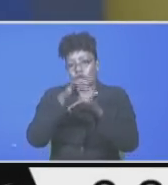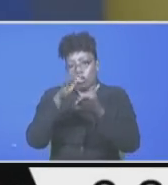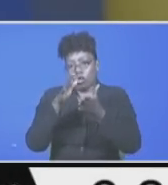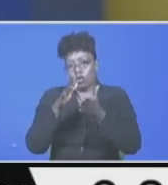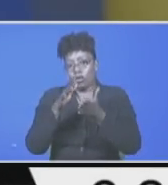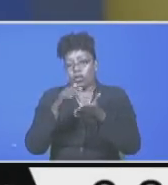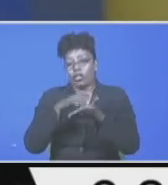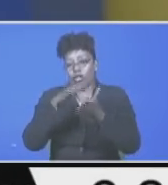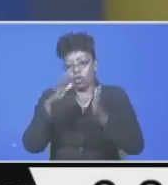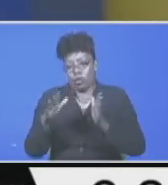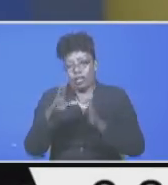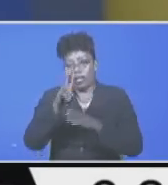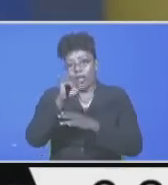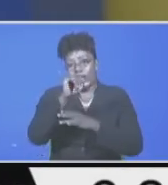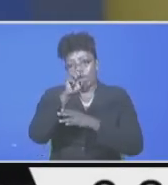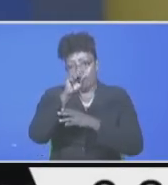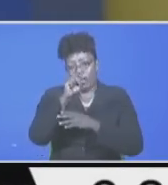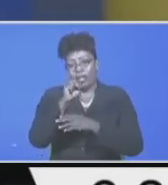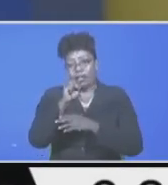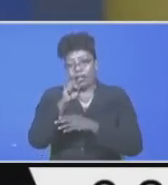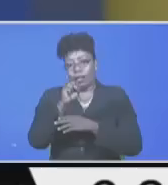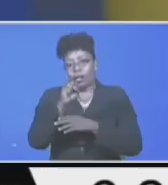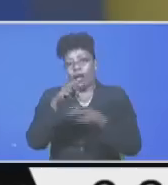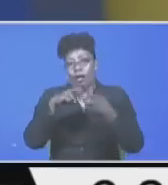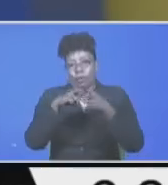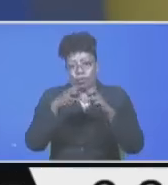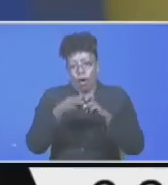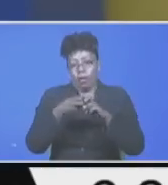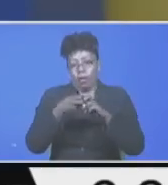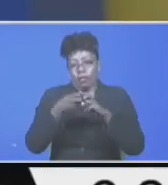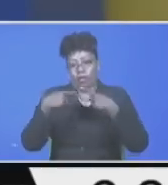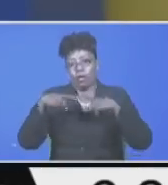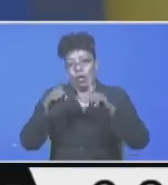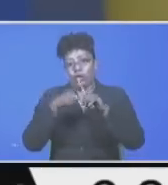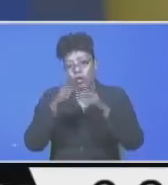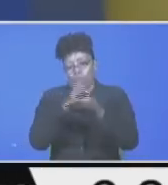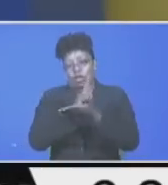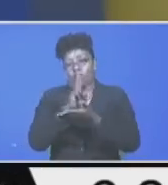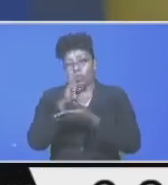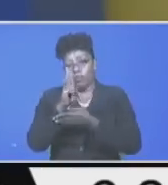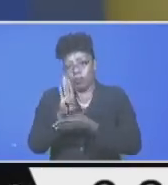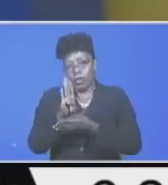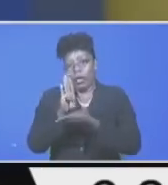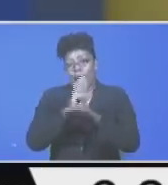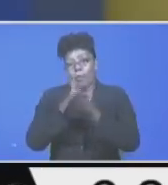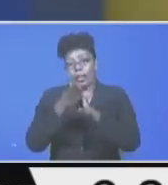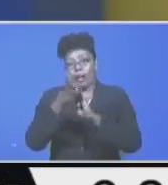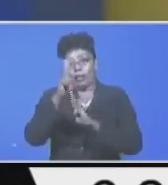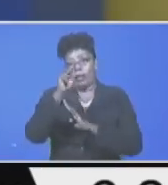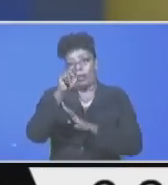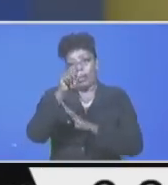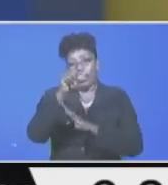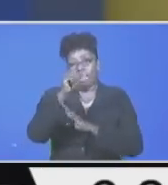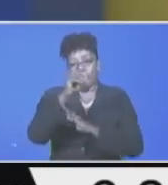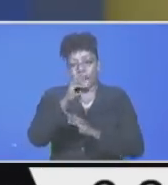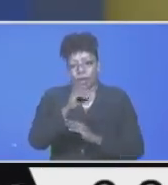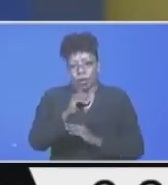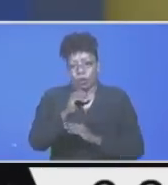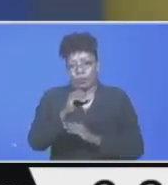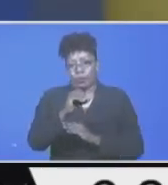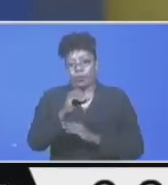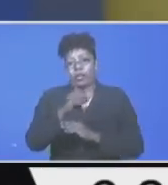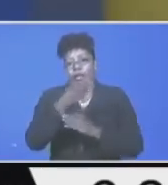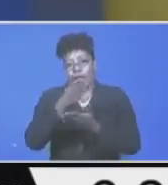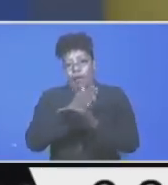attend the University of the Bahamas and become a Mingo. The Mingo's men's basketball team not only competes against foreign colleges and universities, but they are